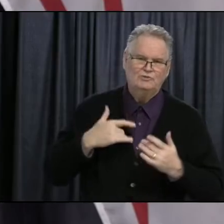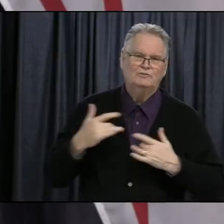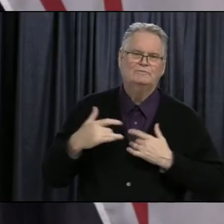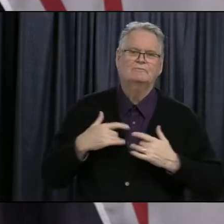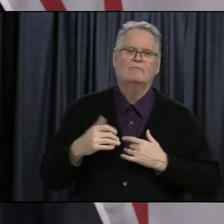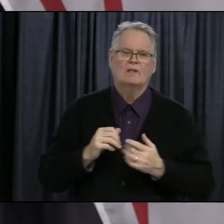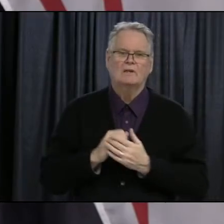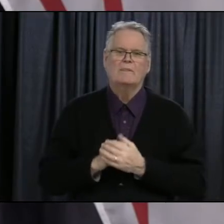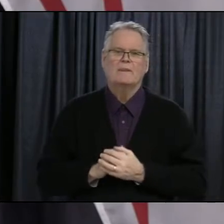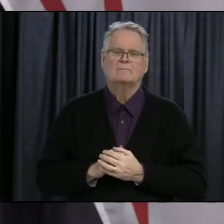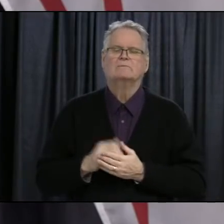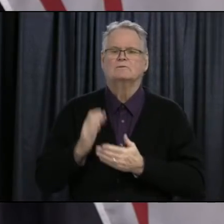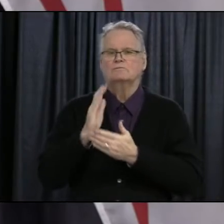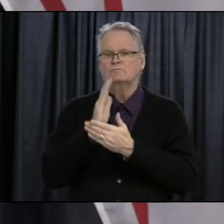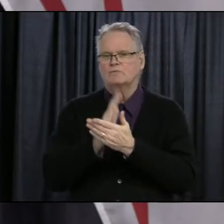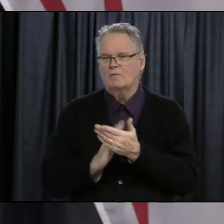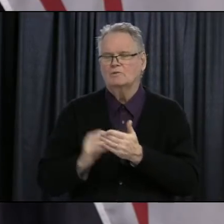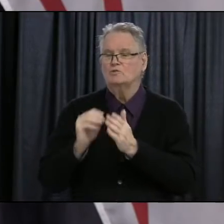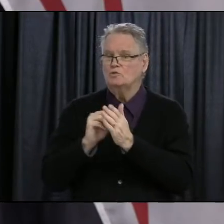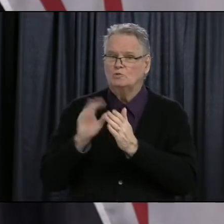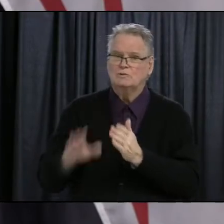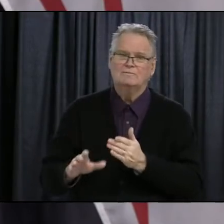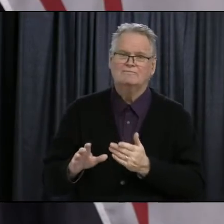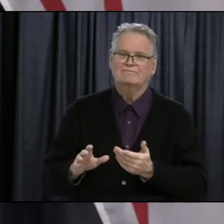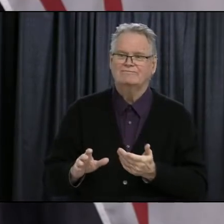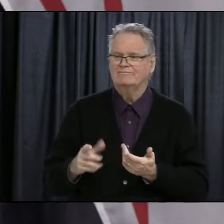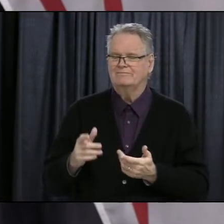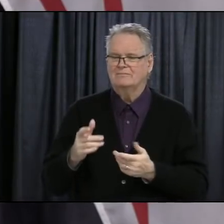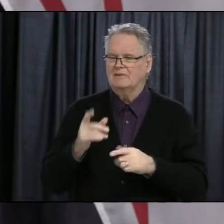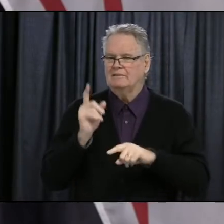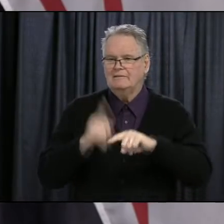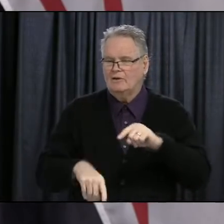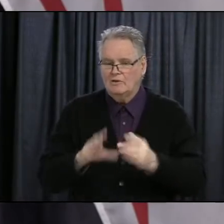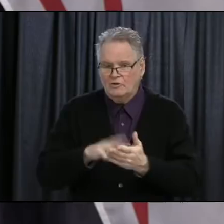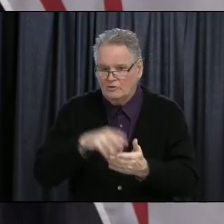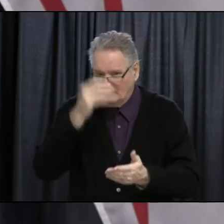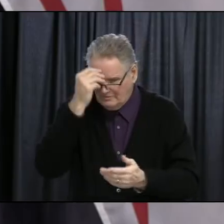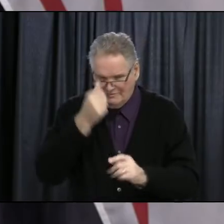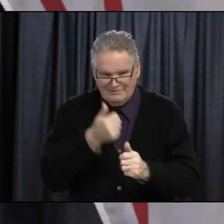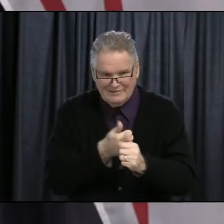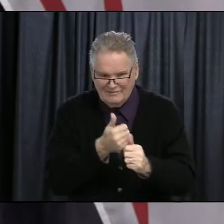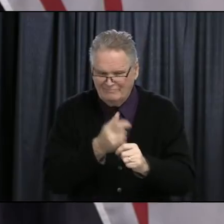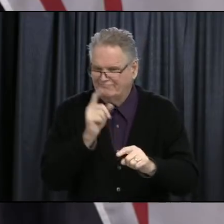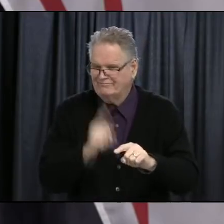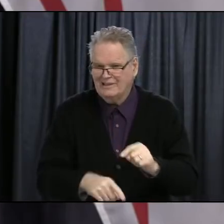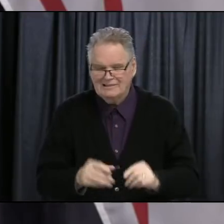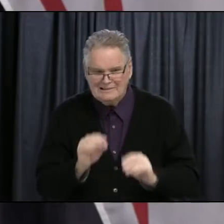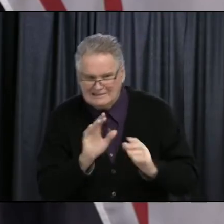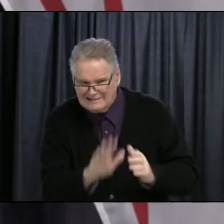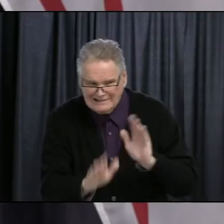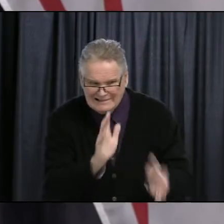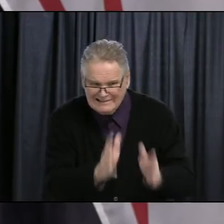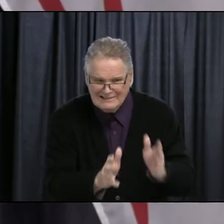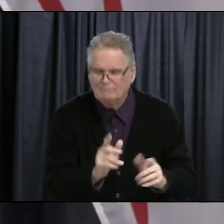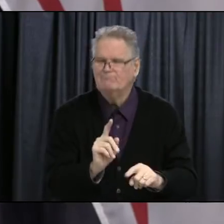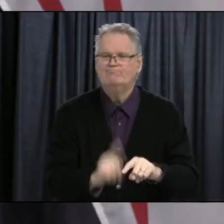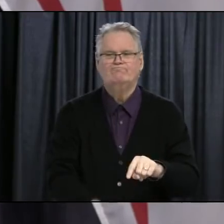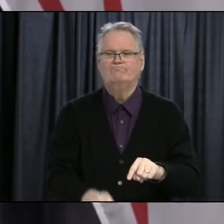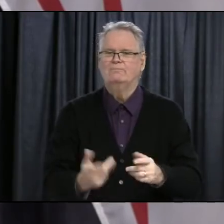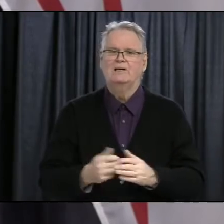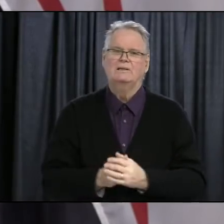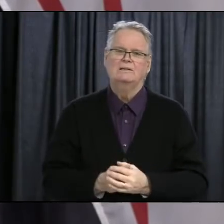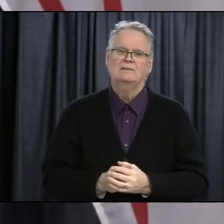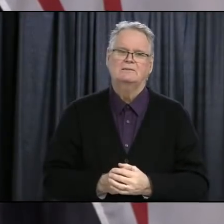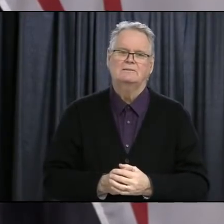home. And so the provision was made that, if we were in a situation where schools would be in